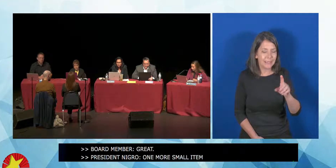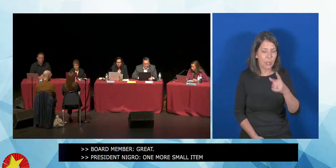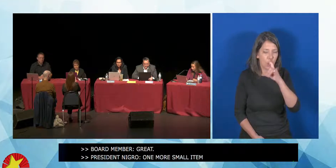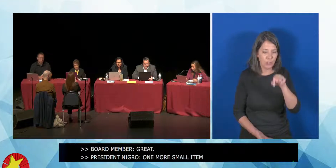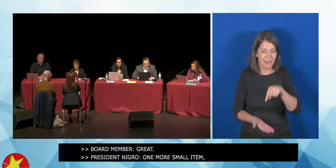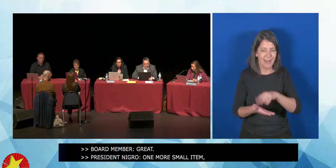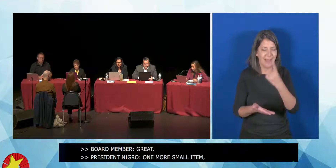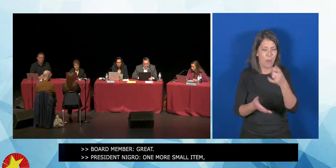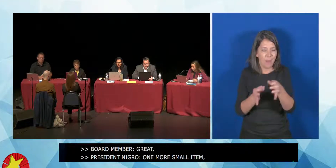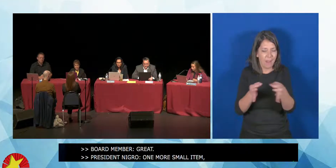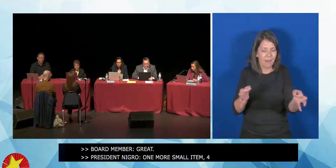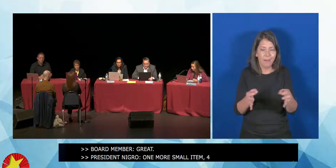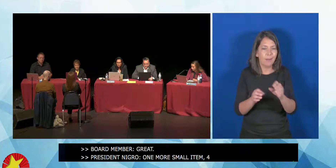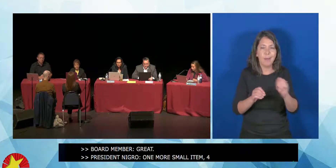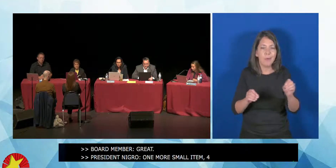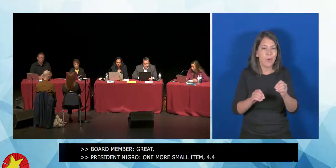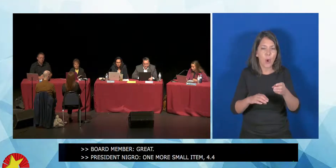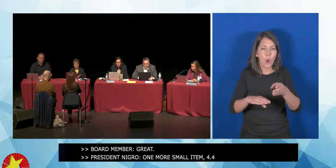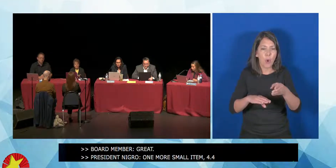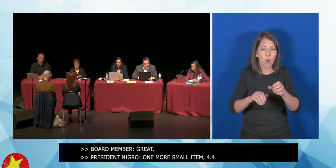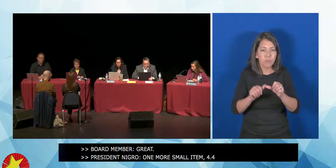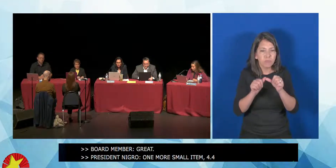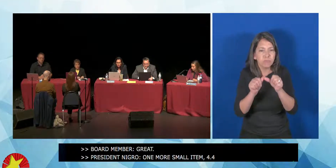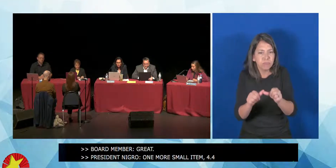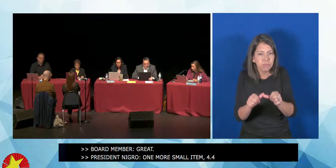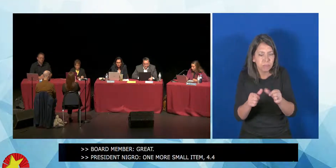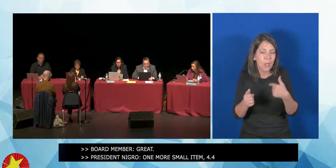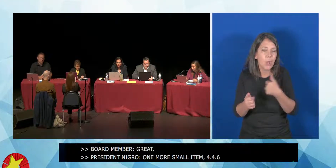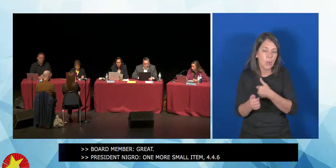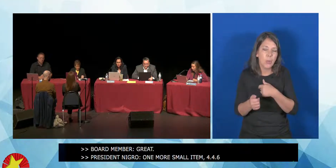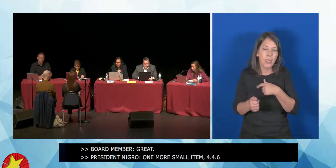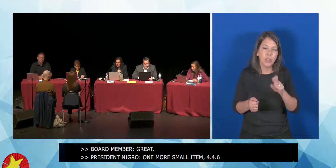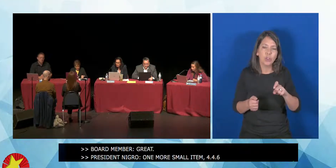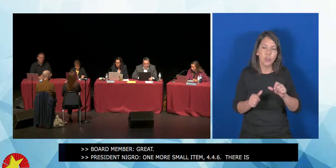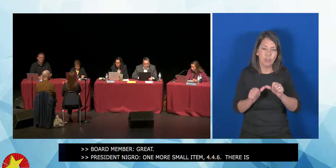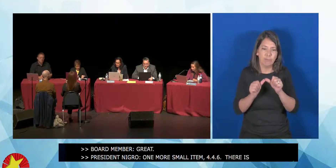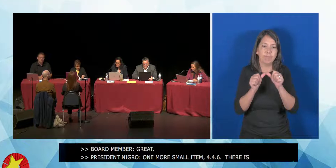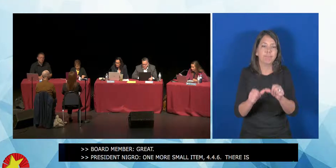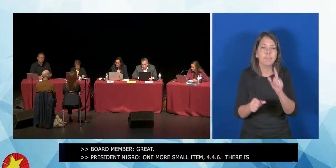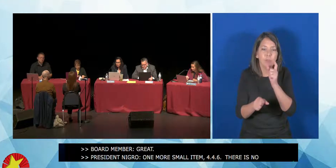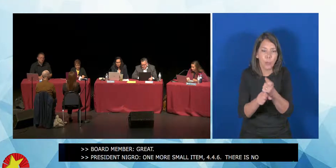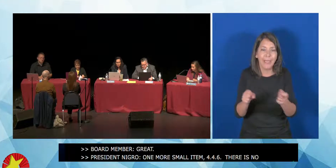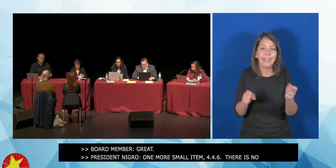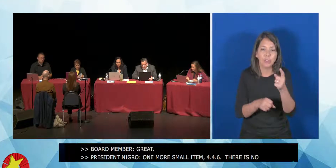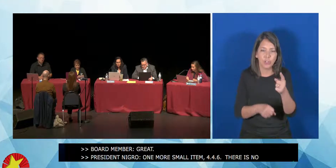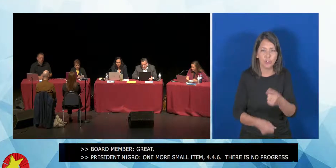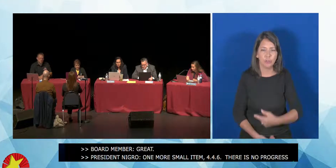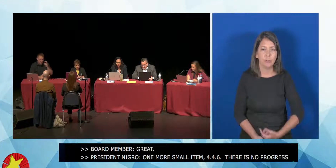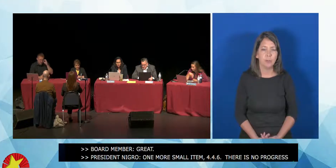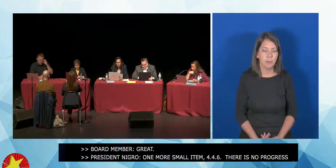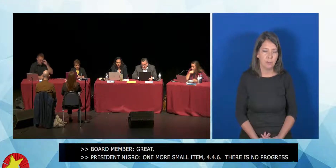there. We probably want to make some progress for next year.